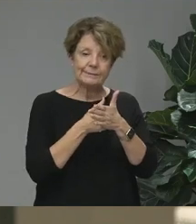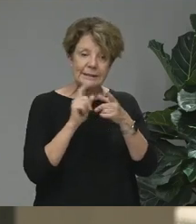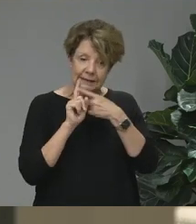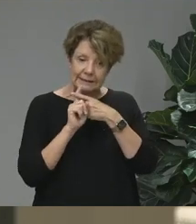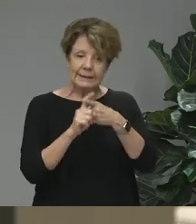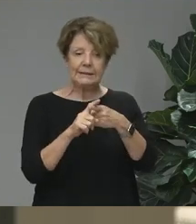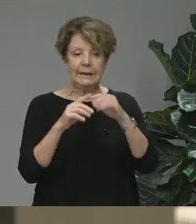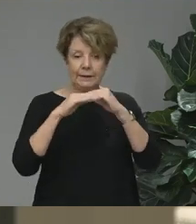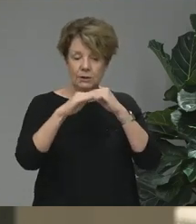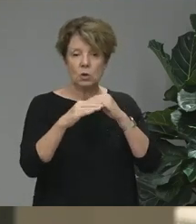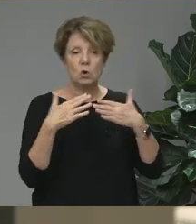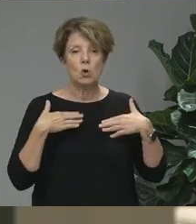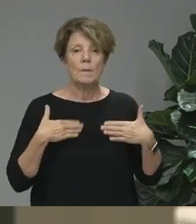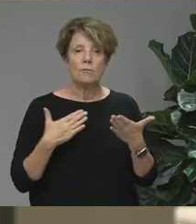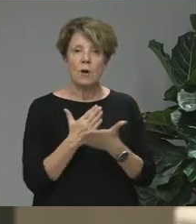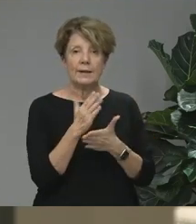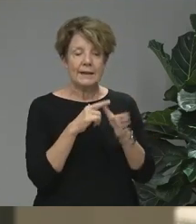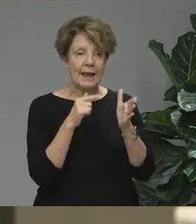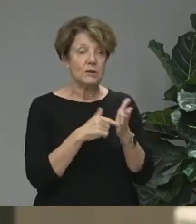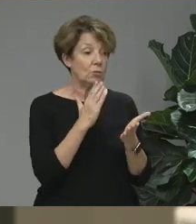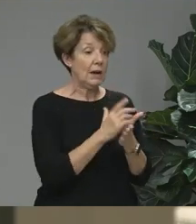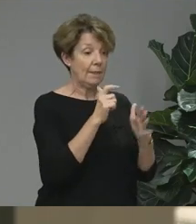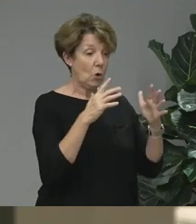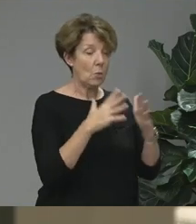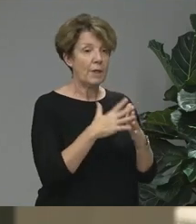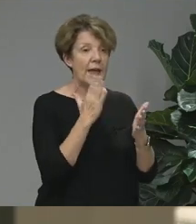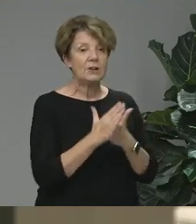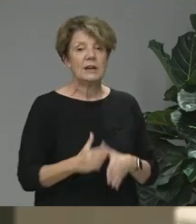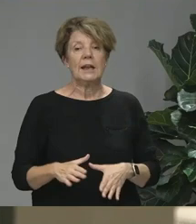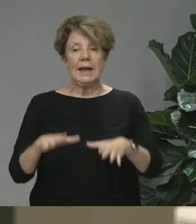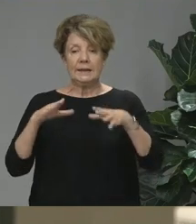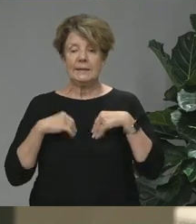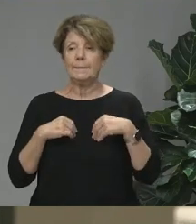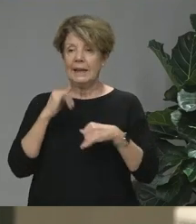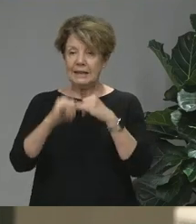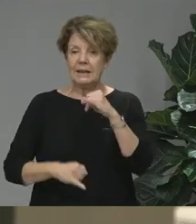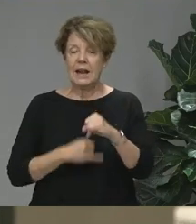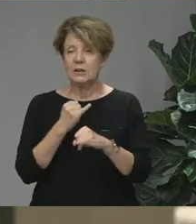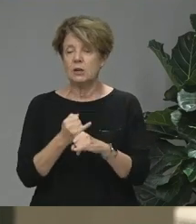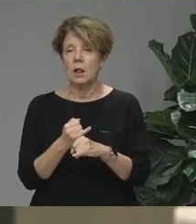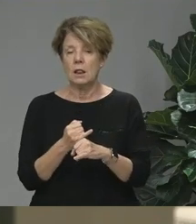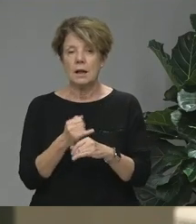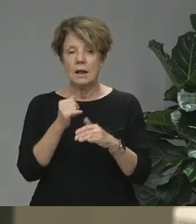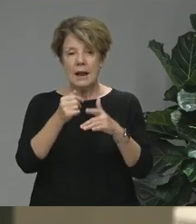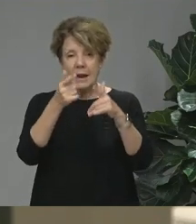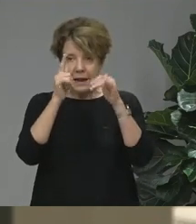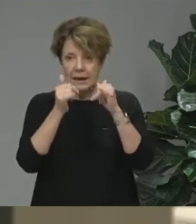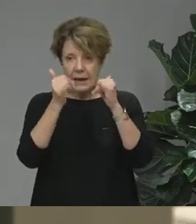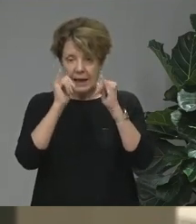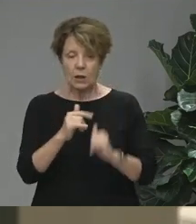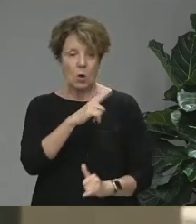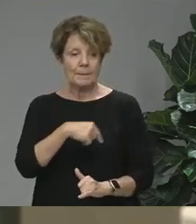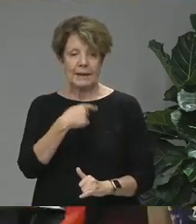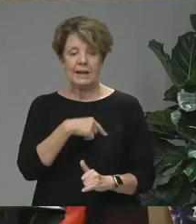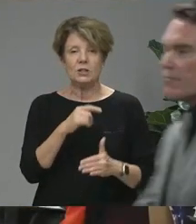you think there are any challenges to the Commonwealth, who's actually the bearer of international legal obligations, taking the lead? Thank you.